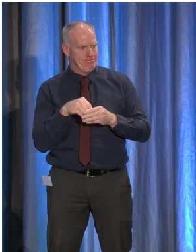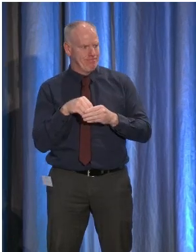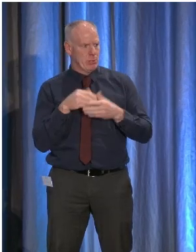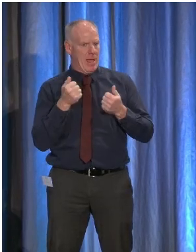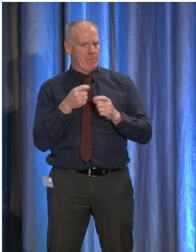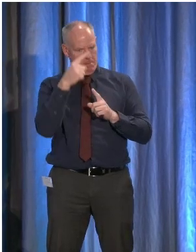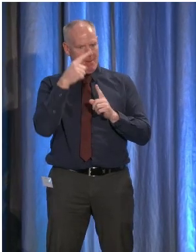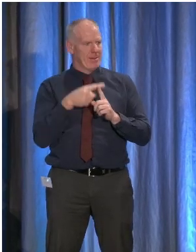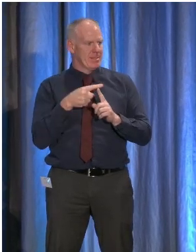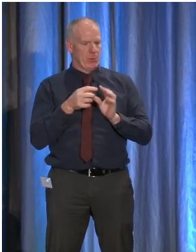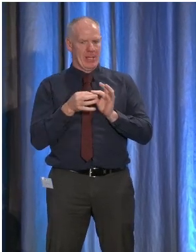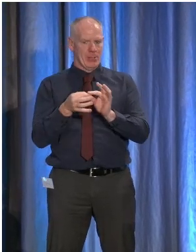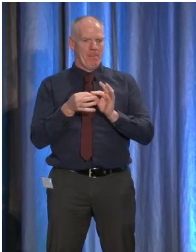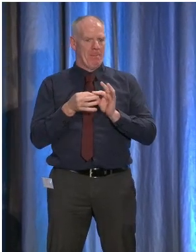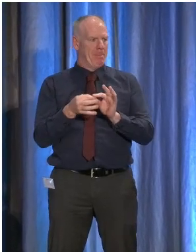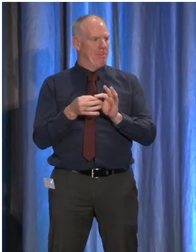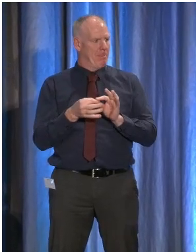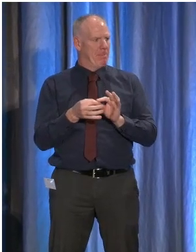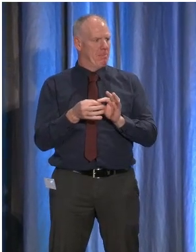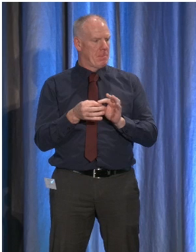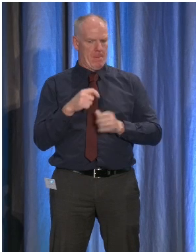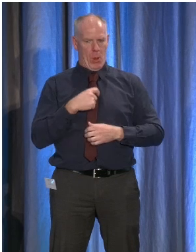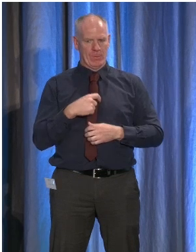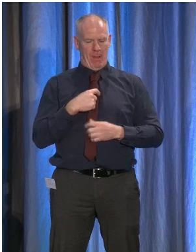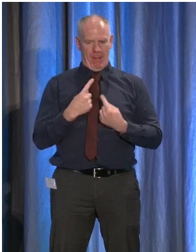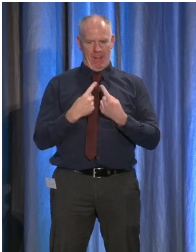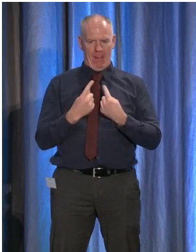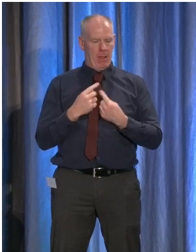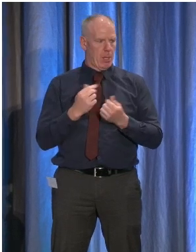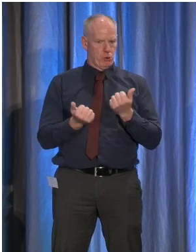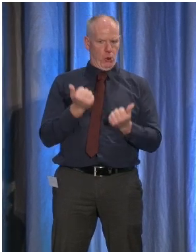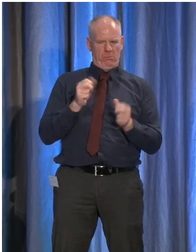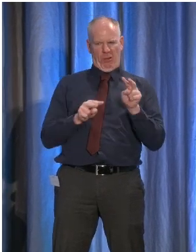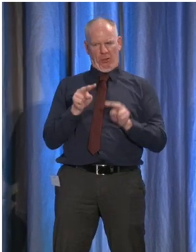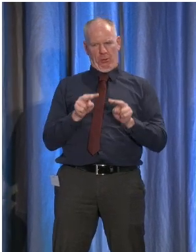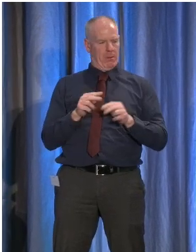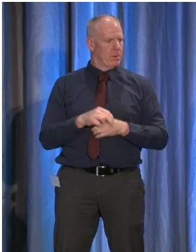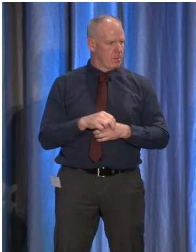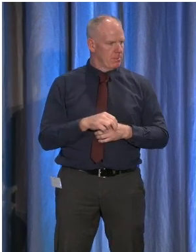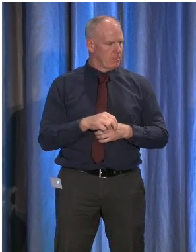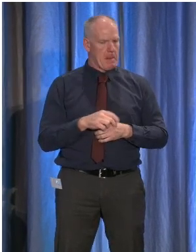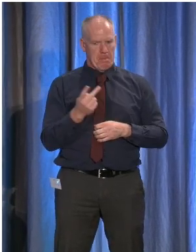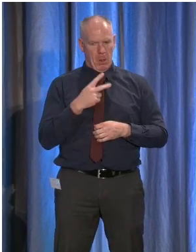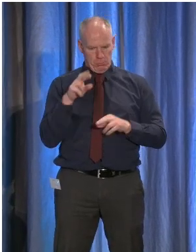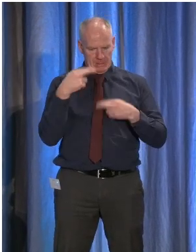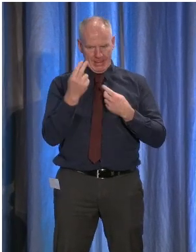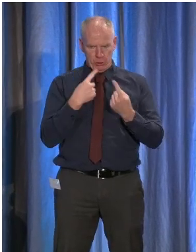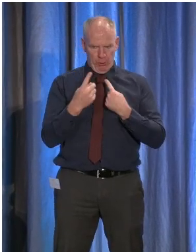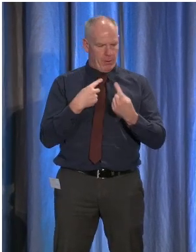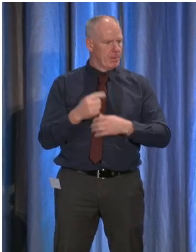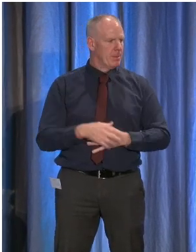building positive relationships that are personalised, non-judgmental and mutually